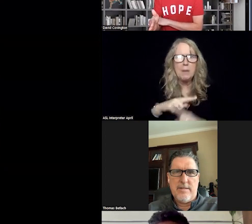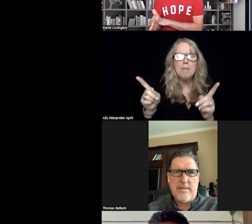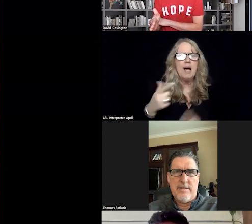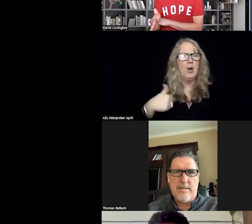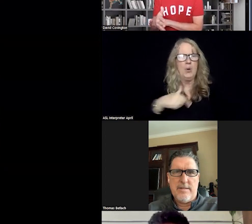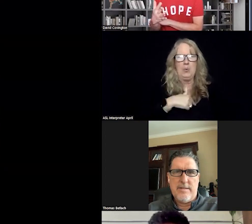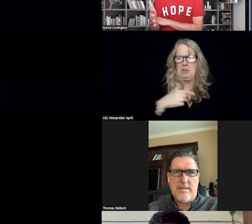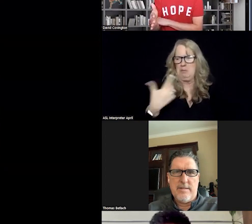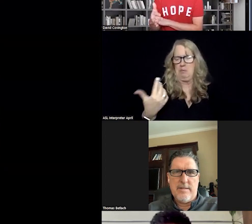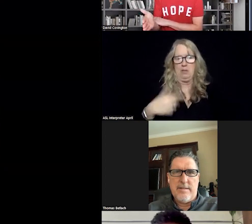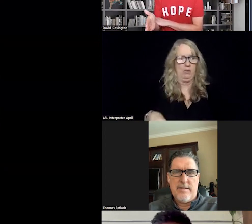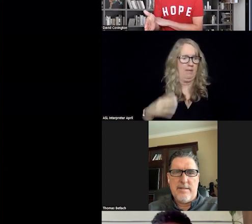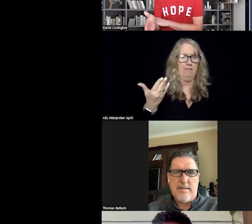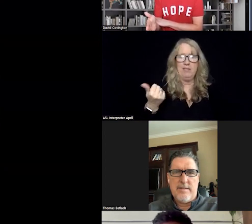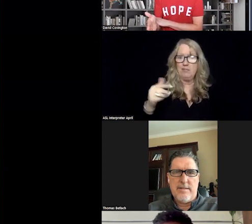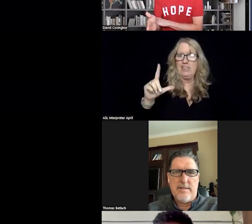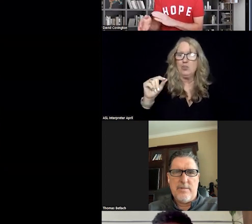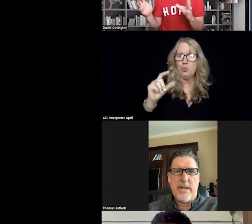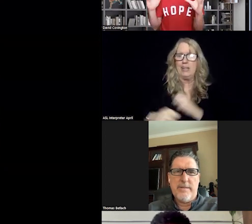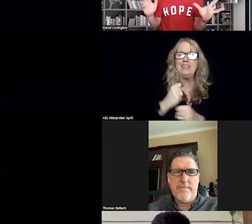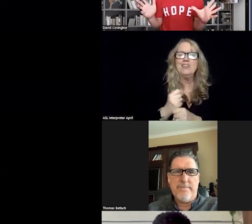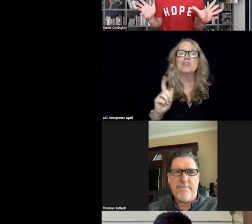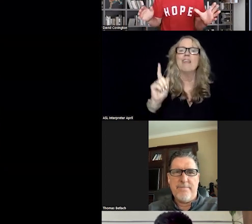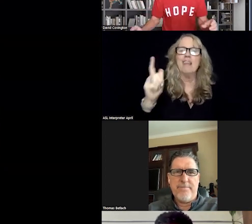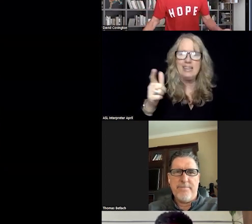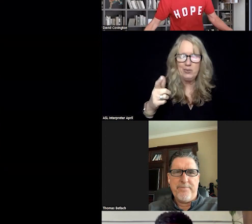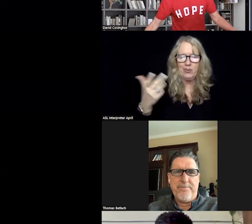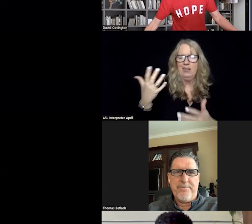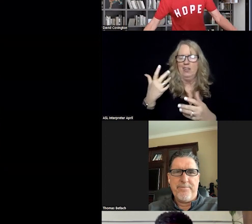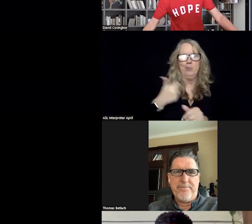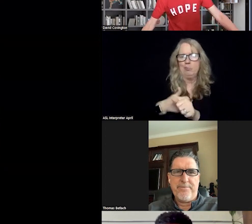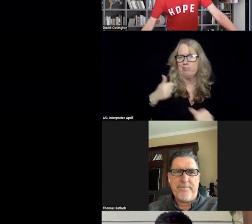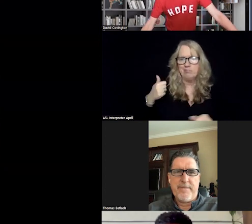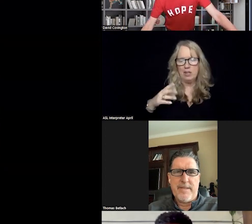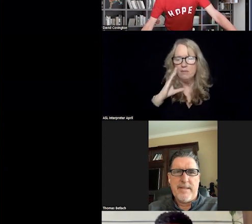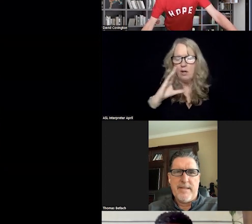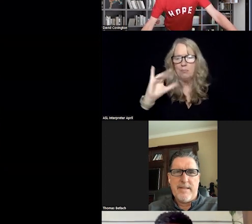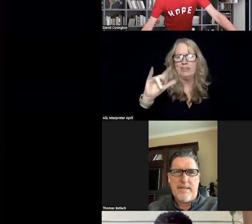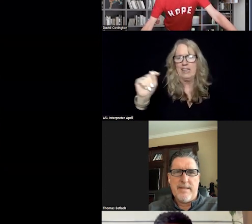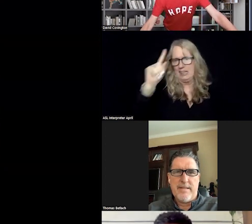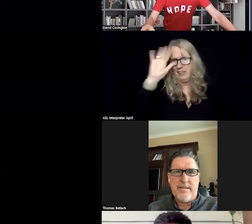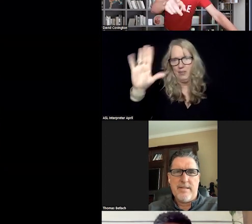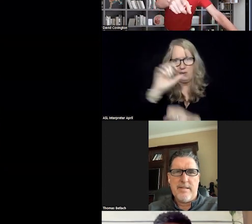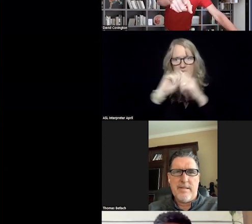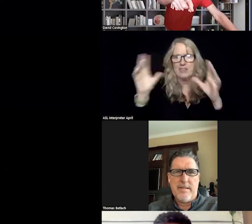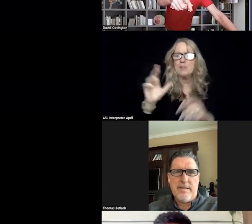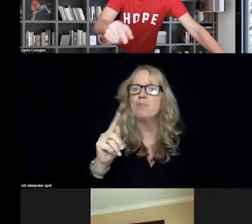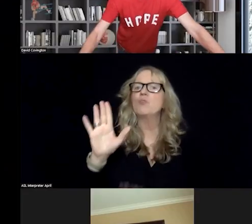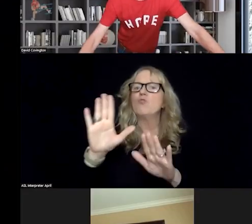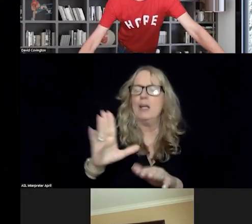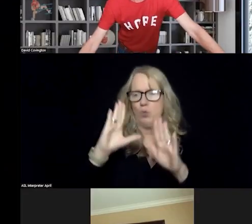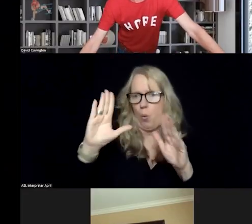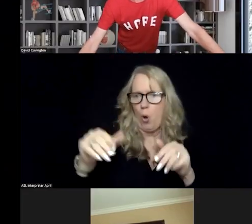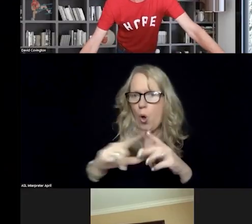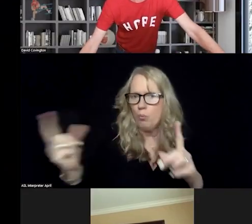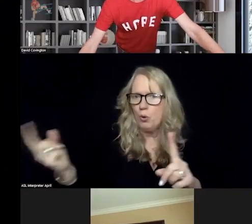25 years, 15, 20 years late on the vision of CIT. So, Tom, great. We're going to get, we're hoping to get back